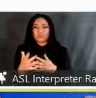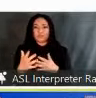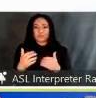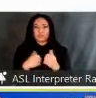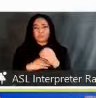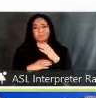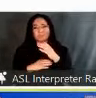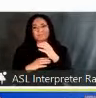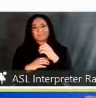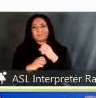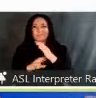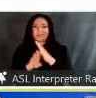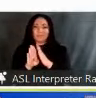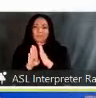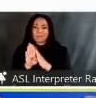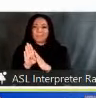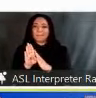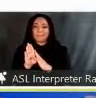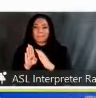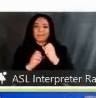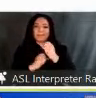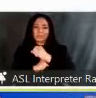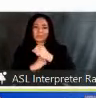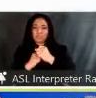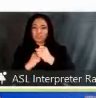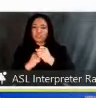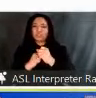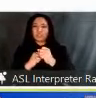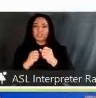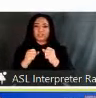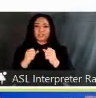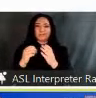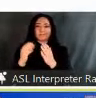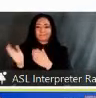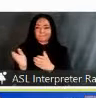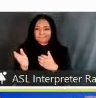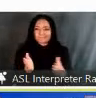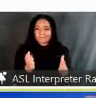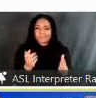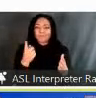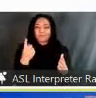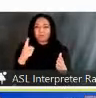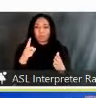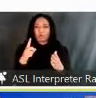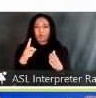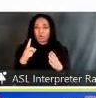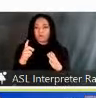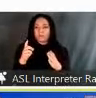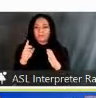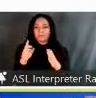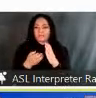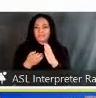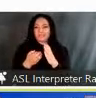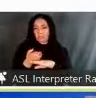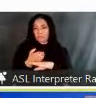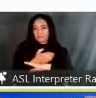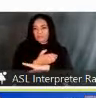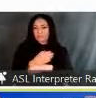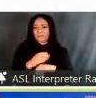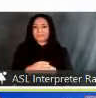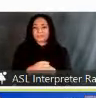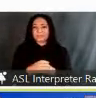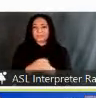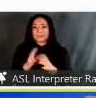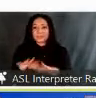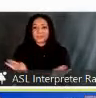periods. It is important that this work group continues to include children with disabilities in your